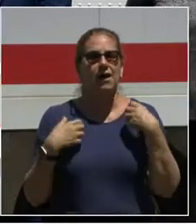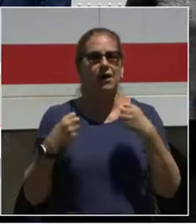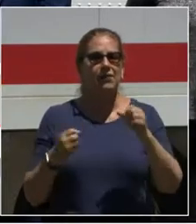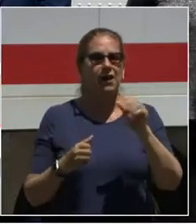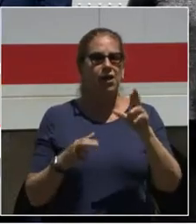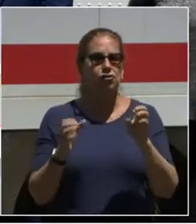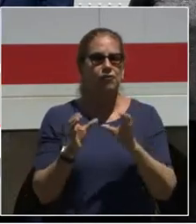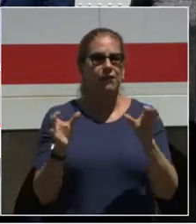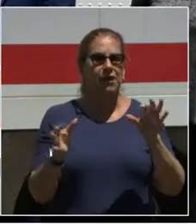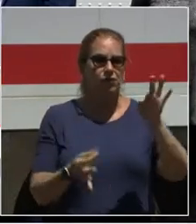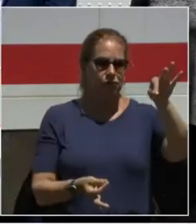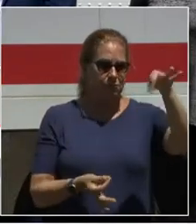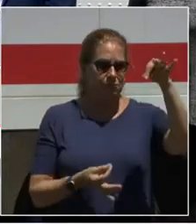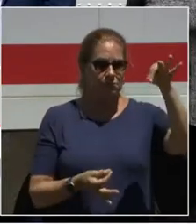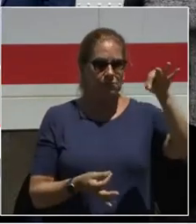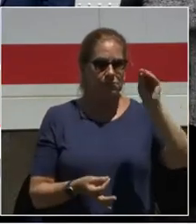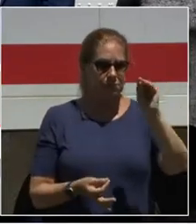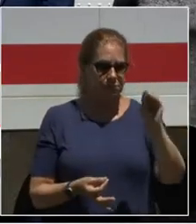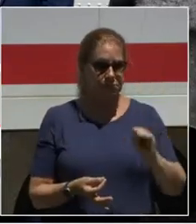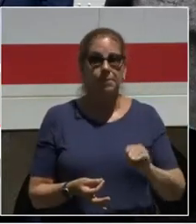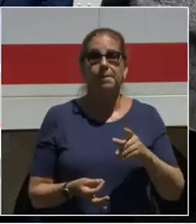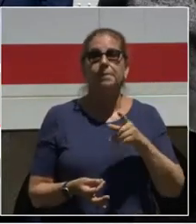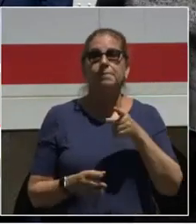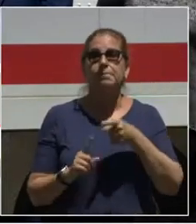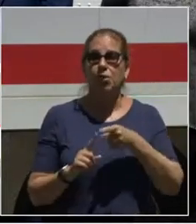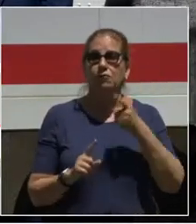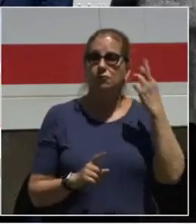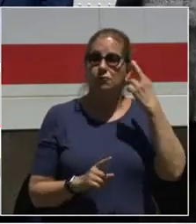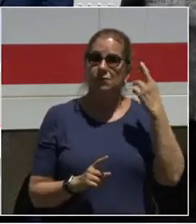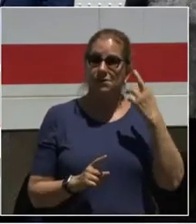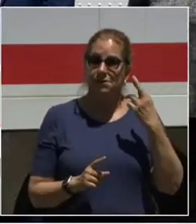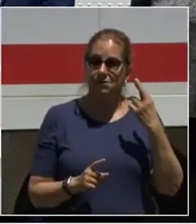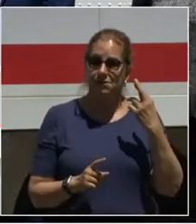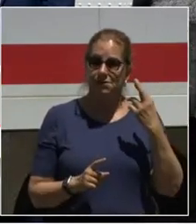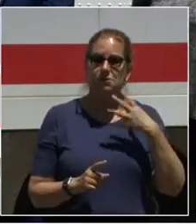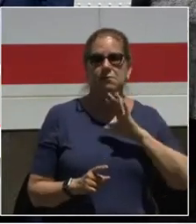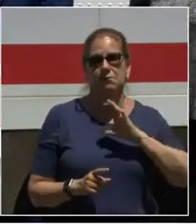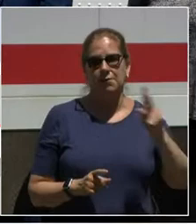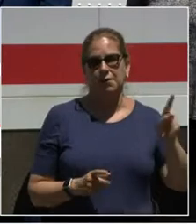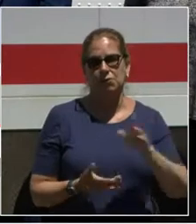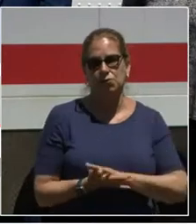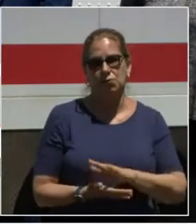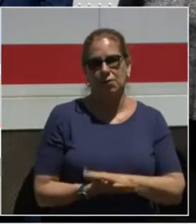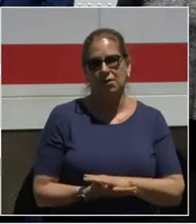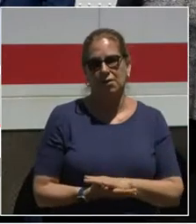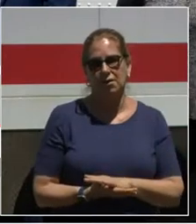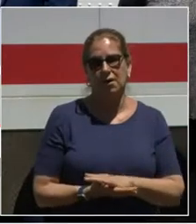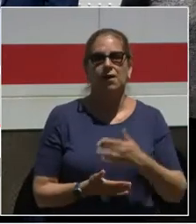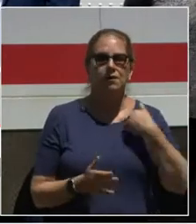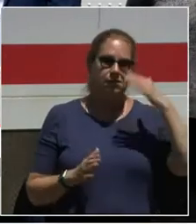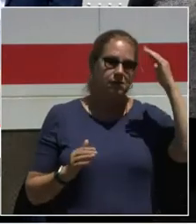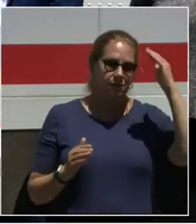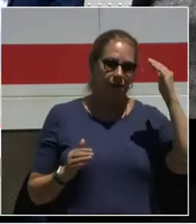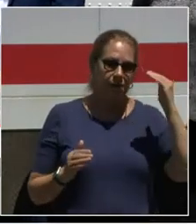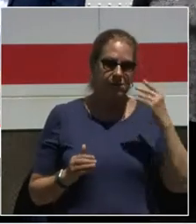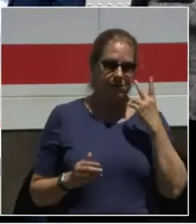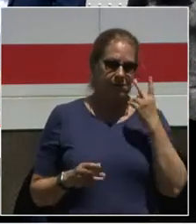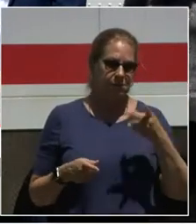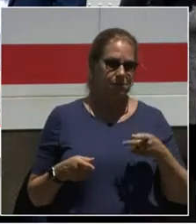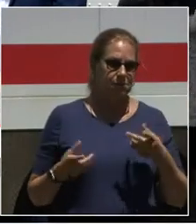pediatricians know this, and they're expecting parents to bring the children in over the summer. So parents, please make your appointments